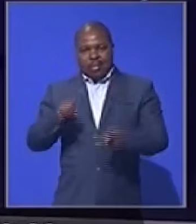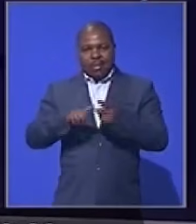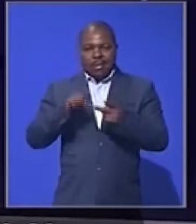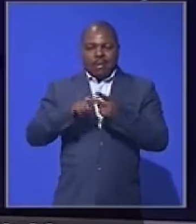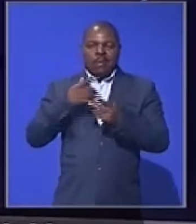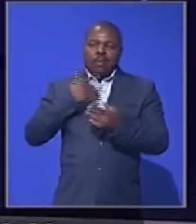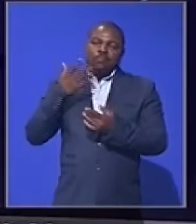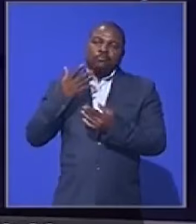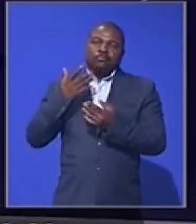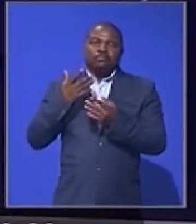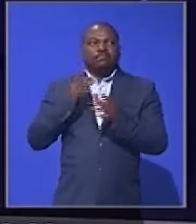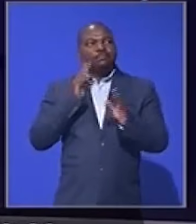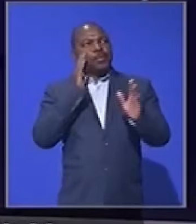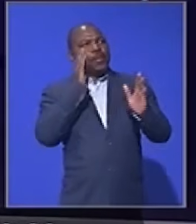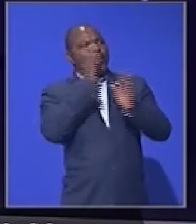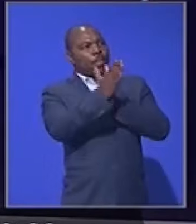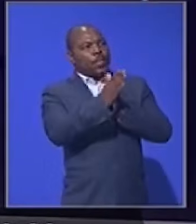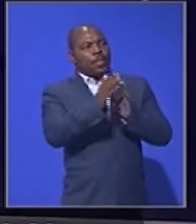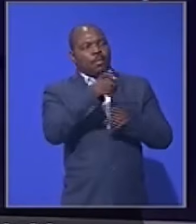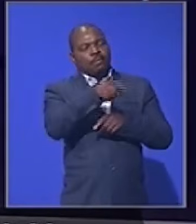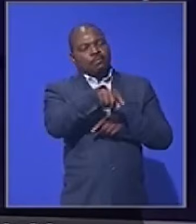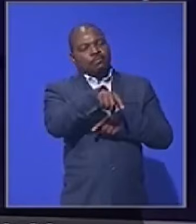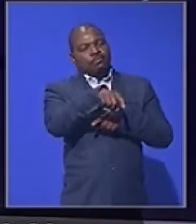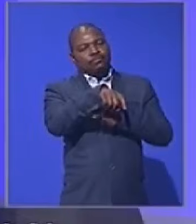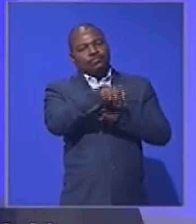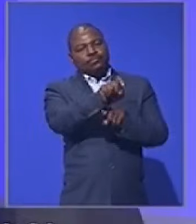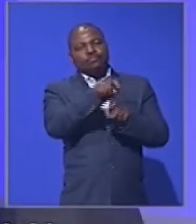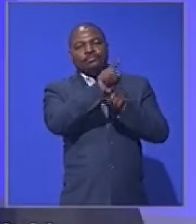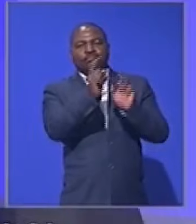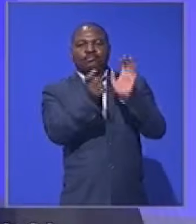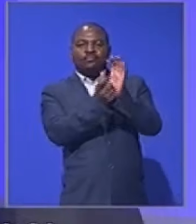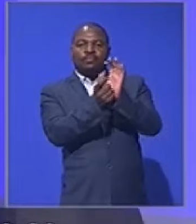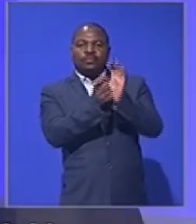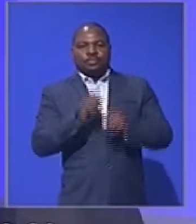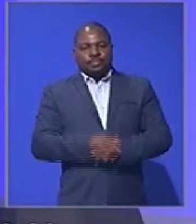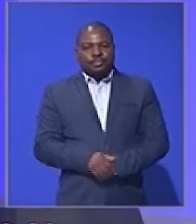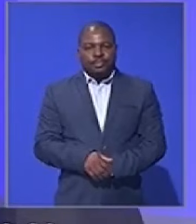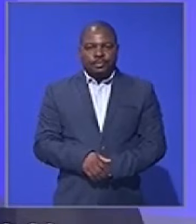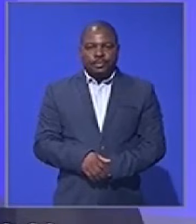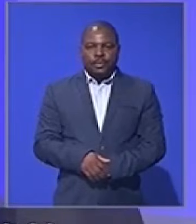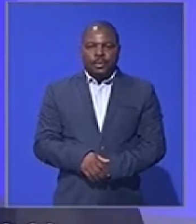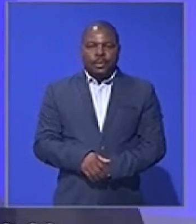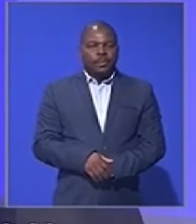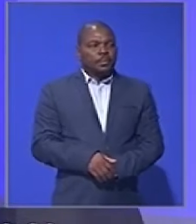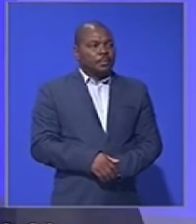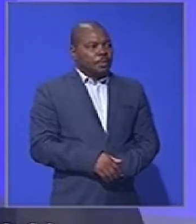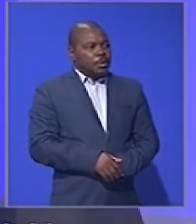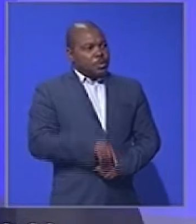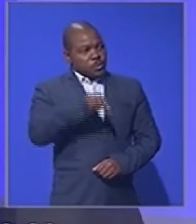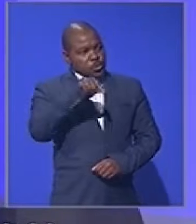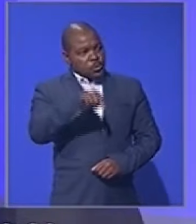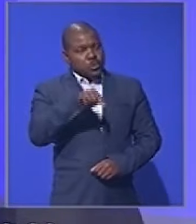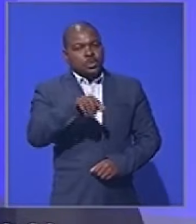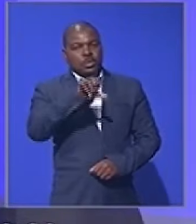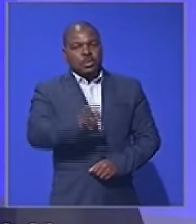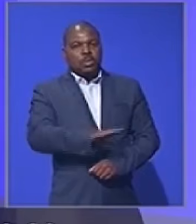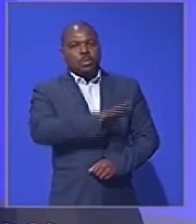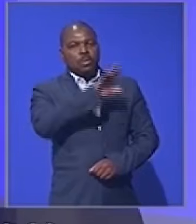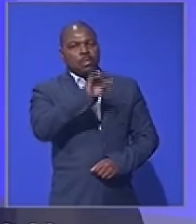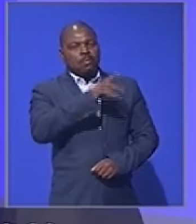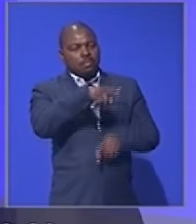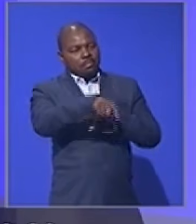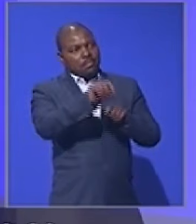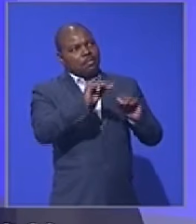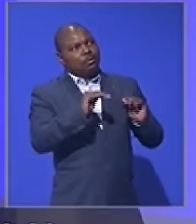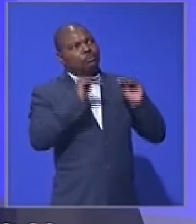humaneng a go ya ka go DSTV Premiership. Re leboga ge le hlatlošeditšwe go League ye kgolo ka mono nageng